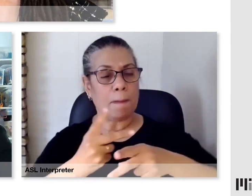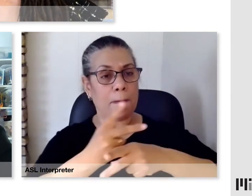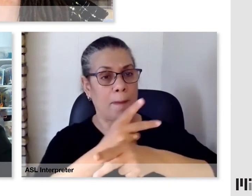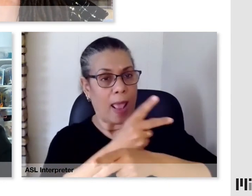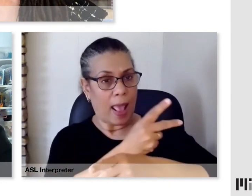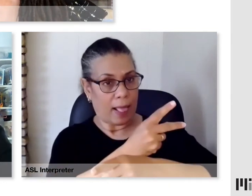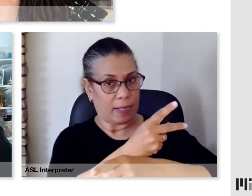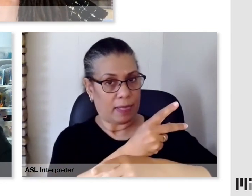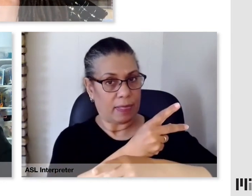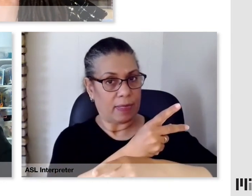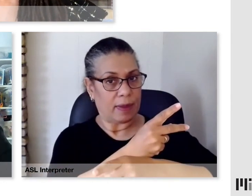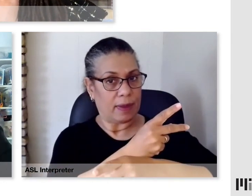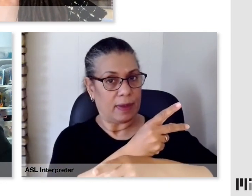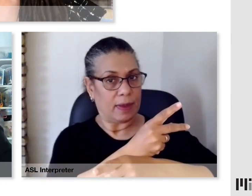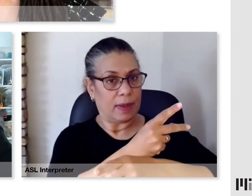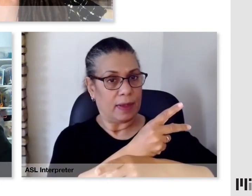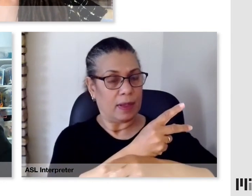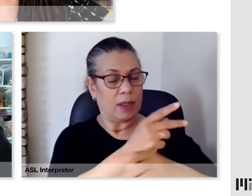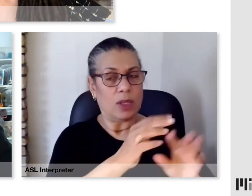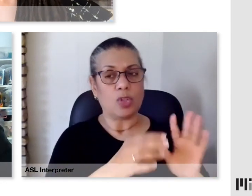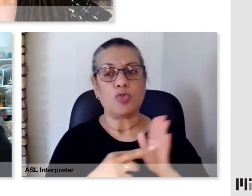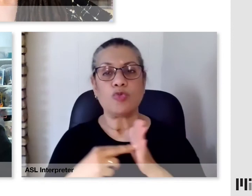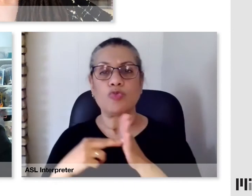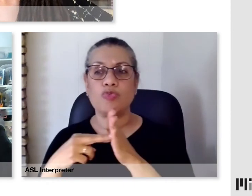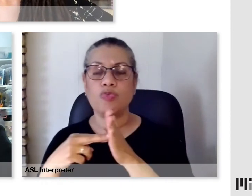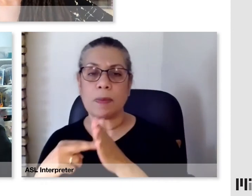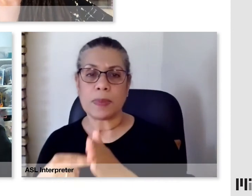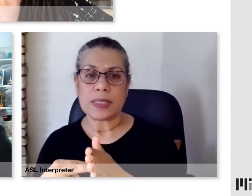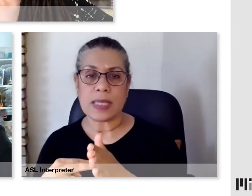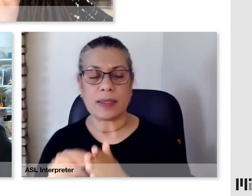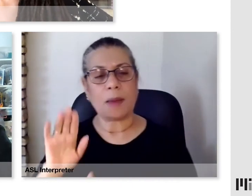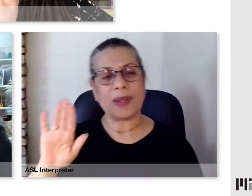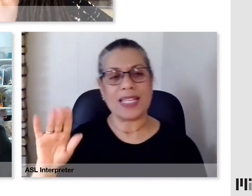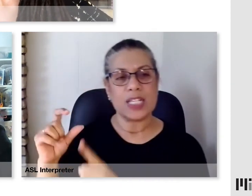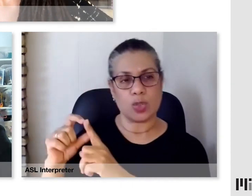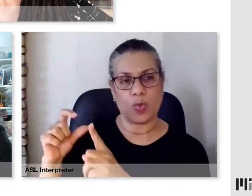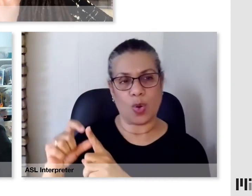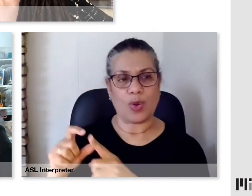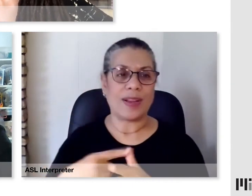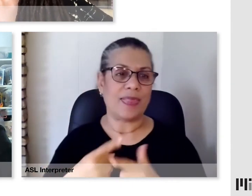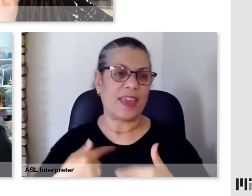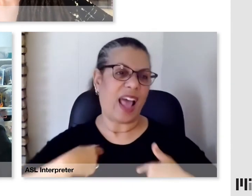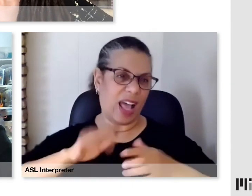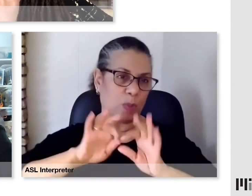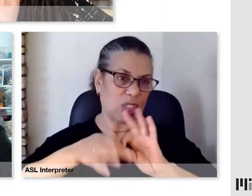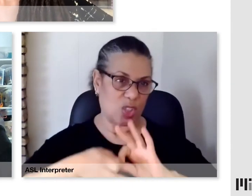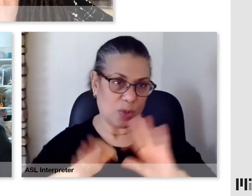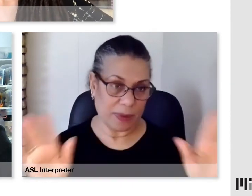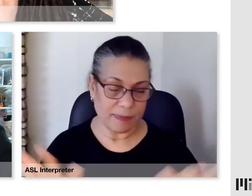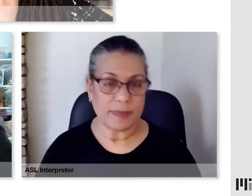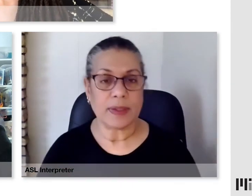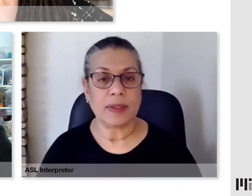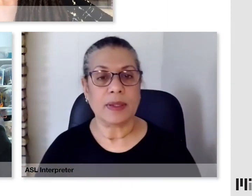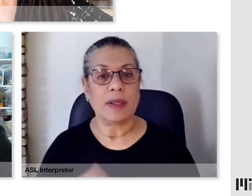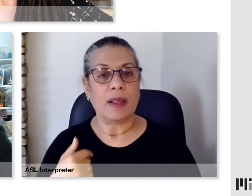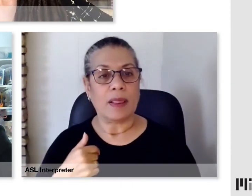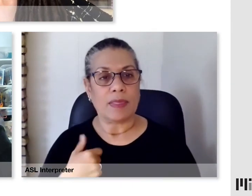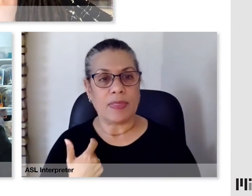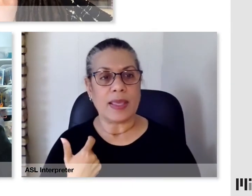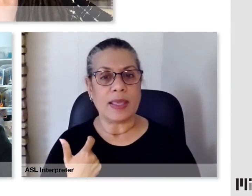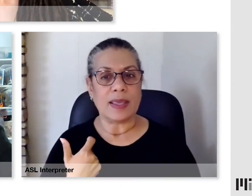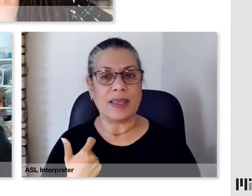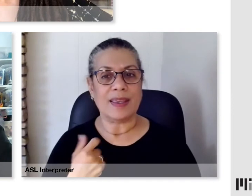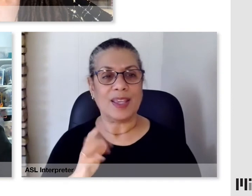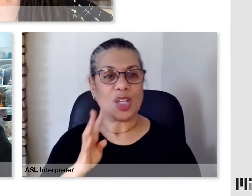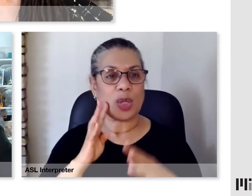to represent. So I'll use his terms and then also say the way that I interpret it, which is the capricious specificity of